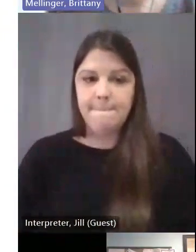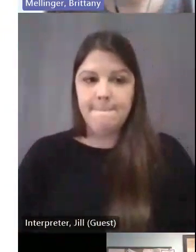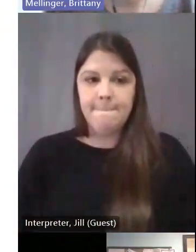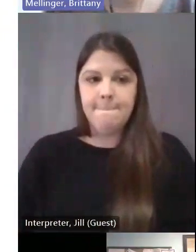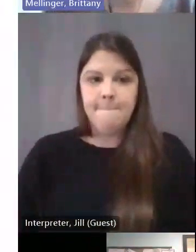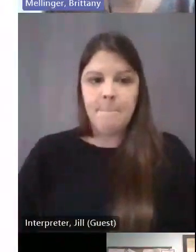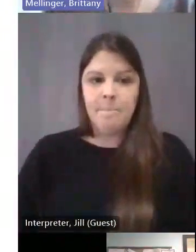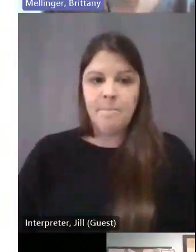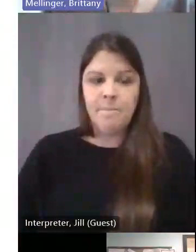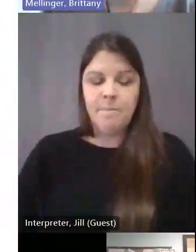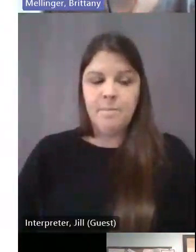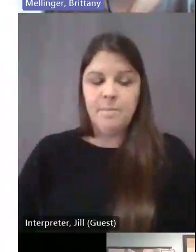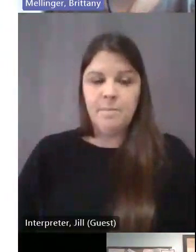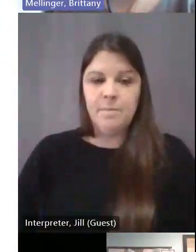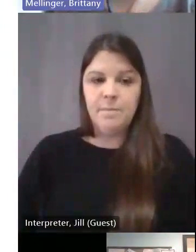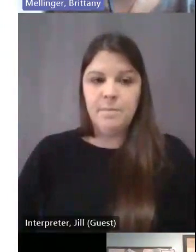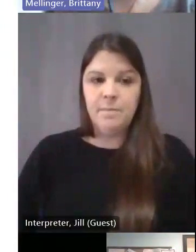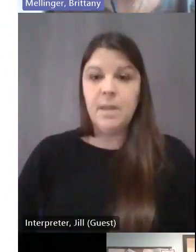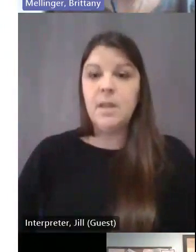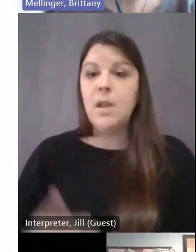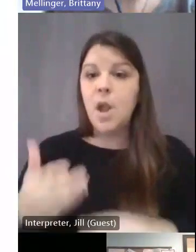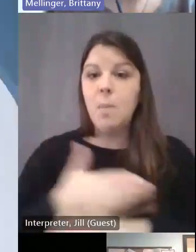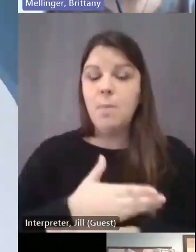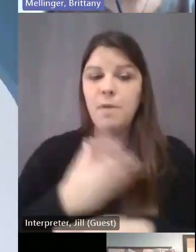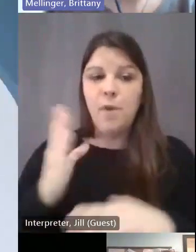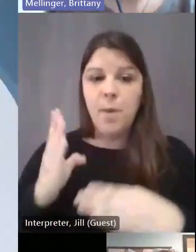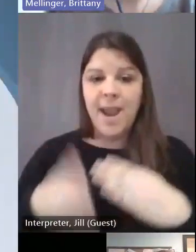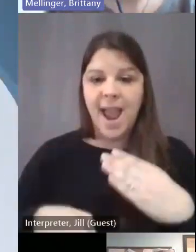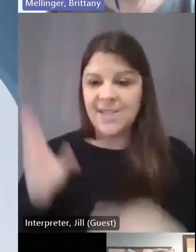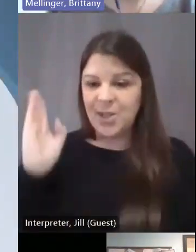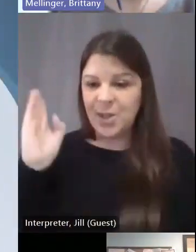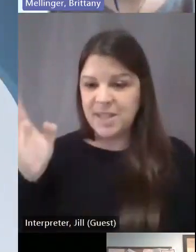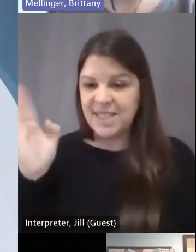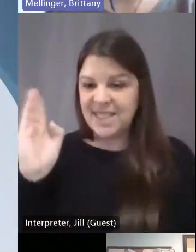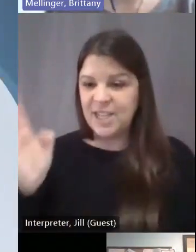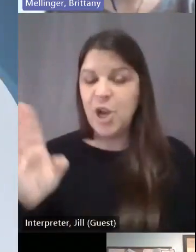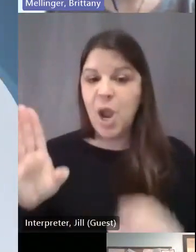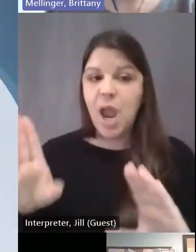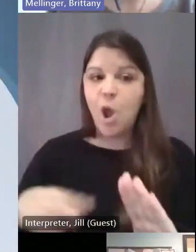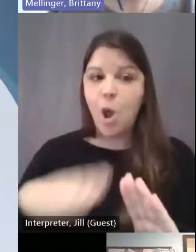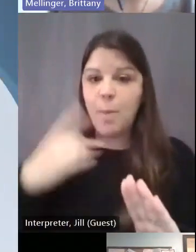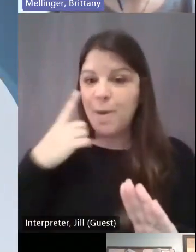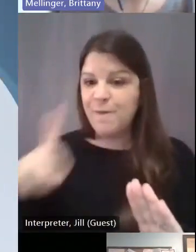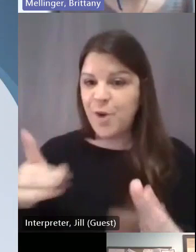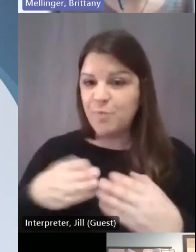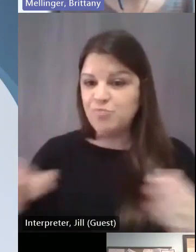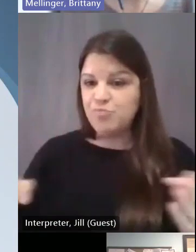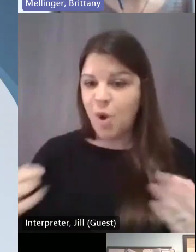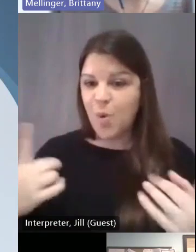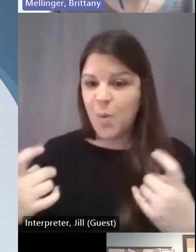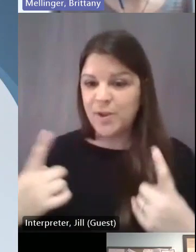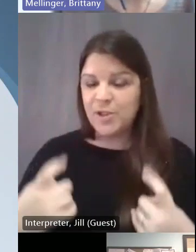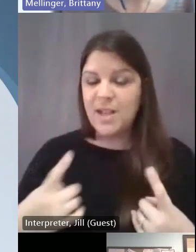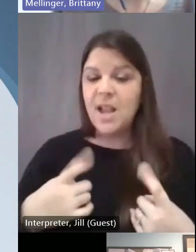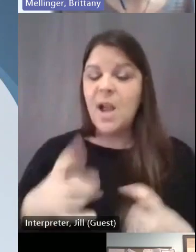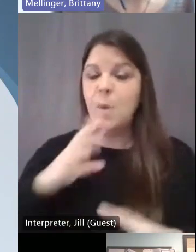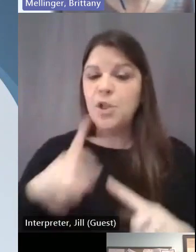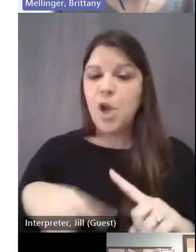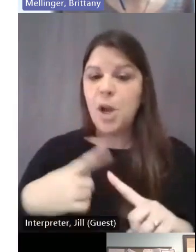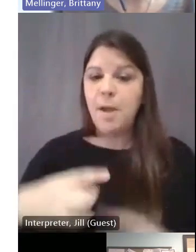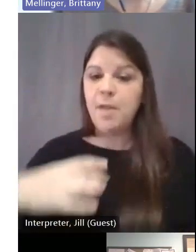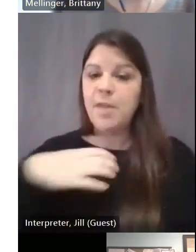All right. And before we close out the presentation and open up to a broader question and answer, I did want to talk about the